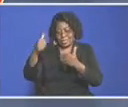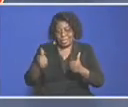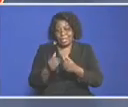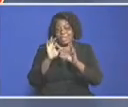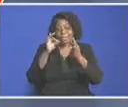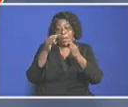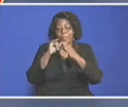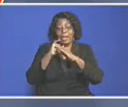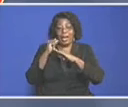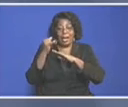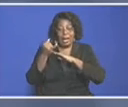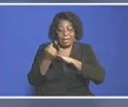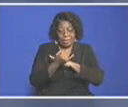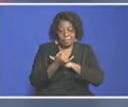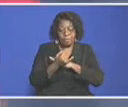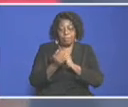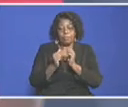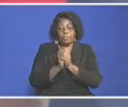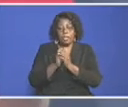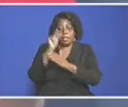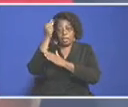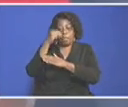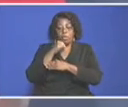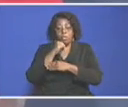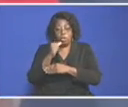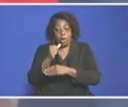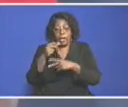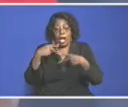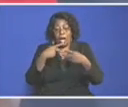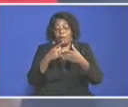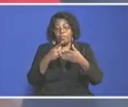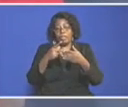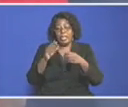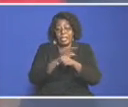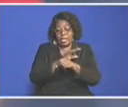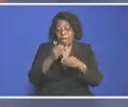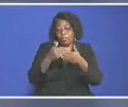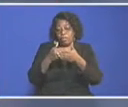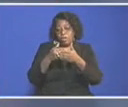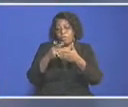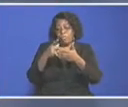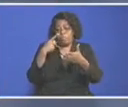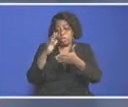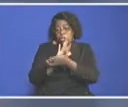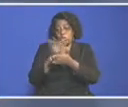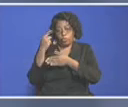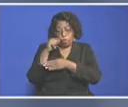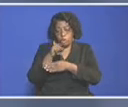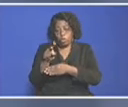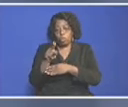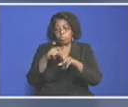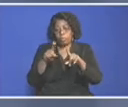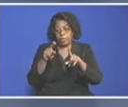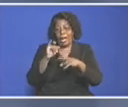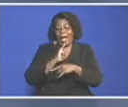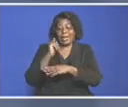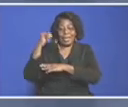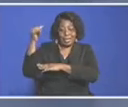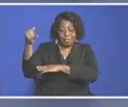Family Islands. The government may not have sufficient preschools for you. And therefore, I